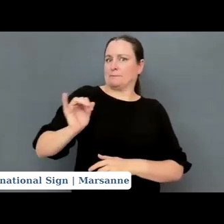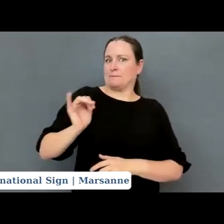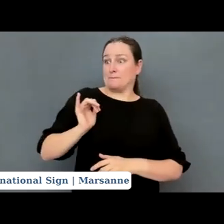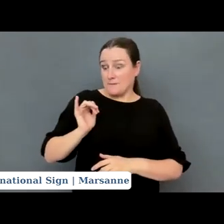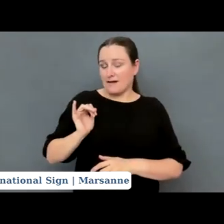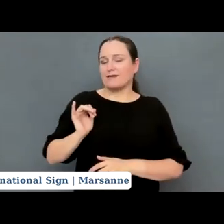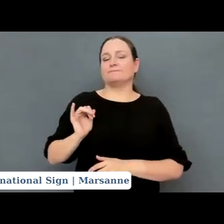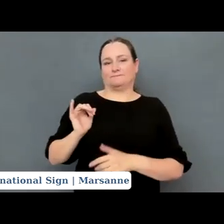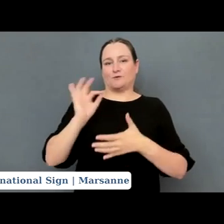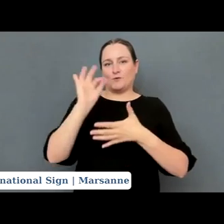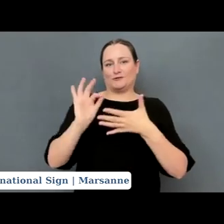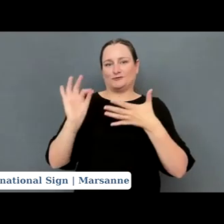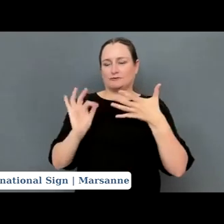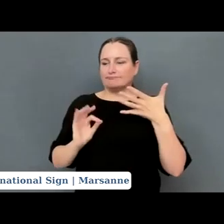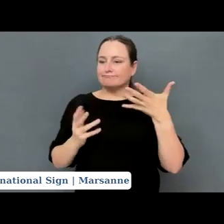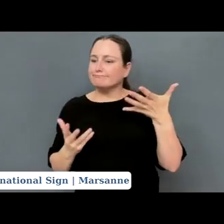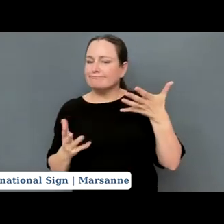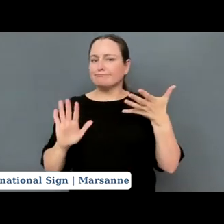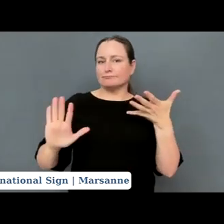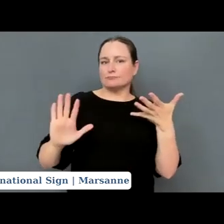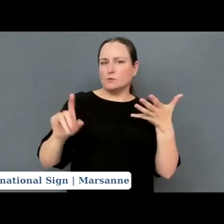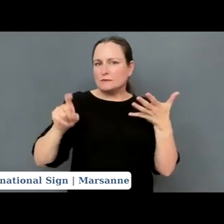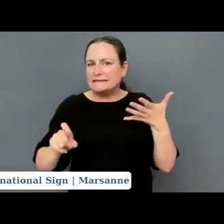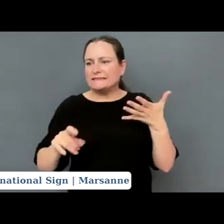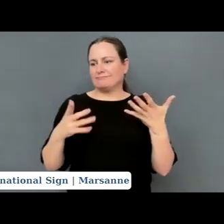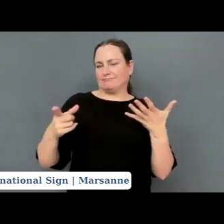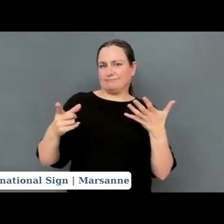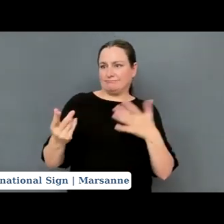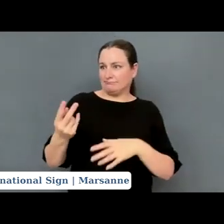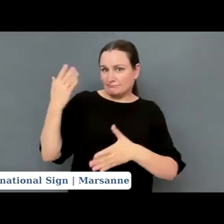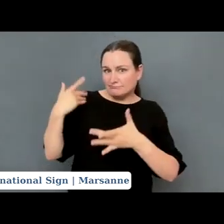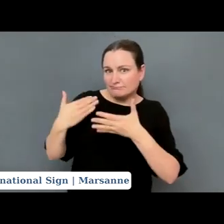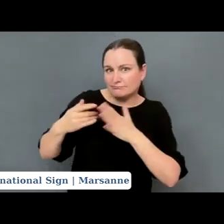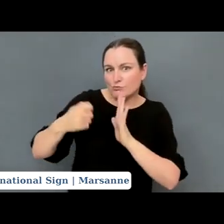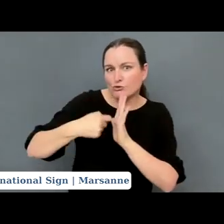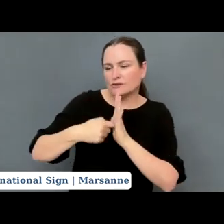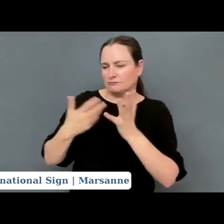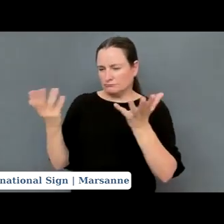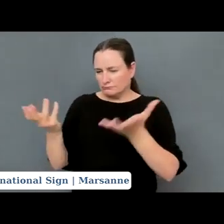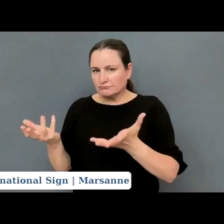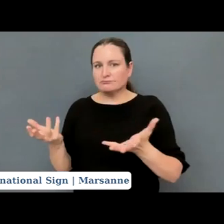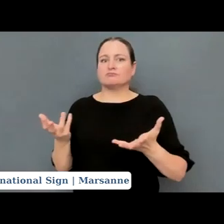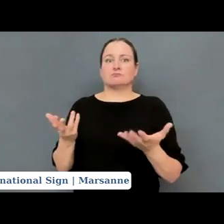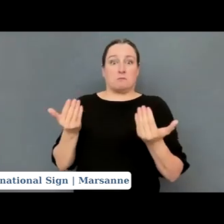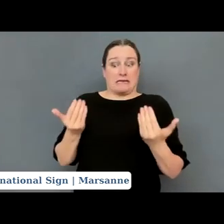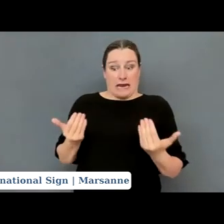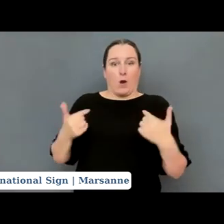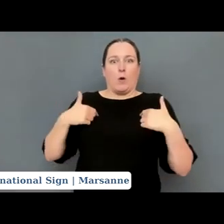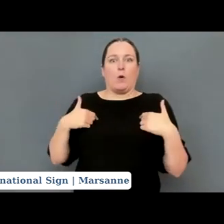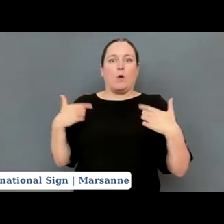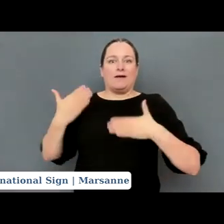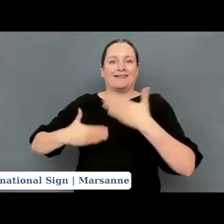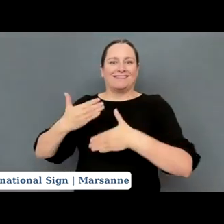We are in the stage of doing anonymous queries. We